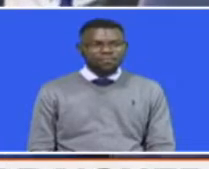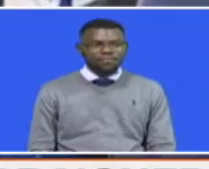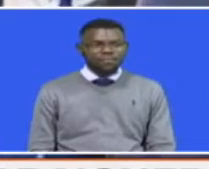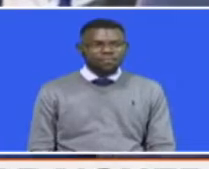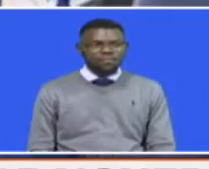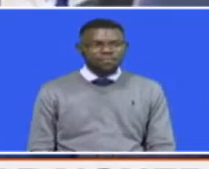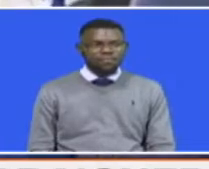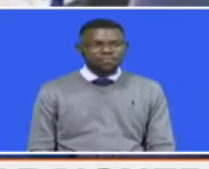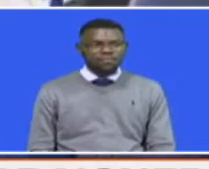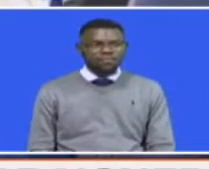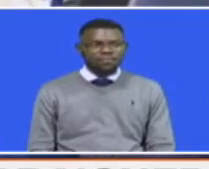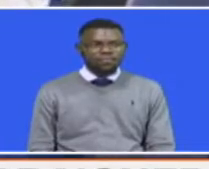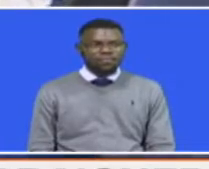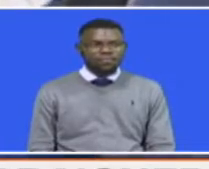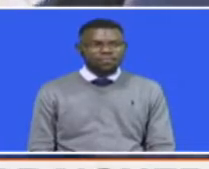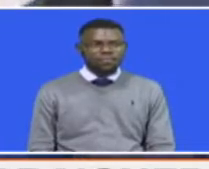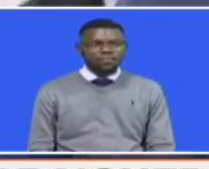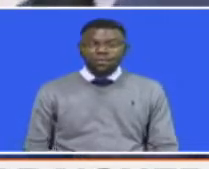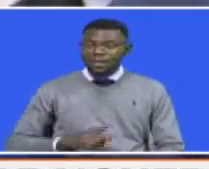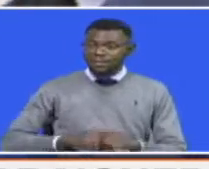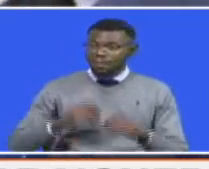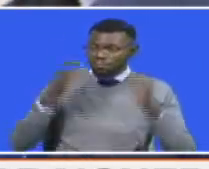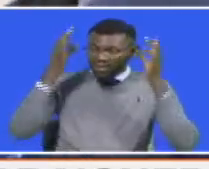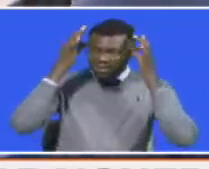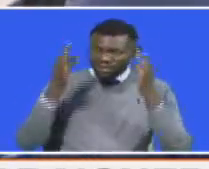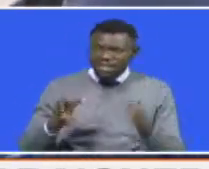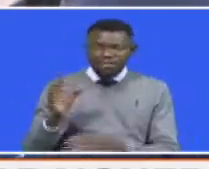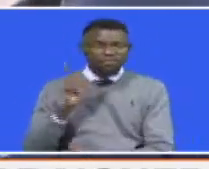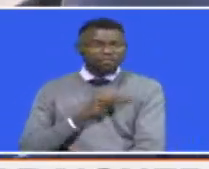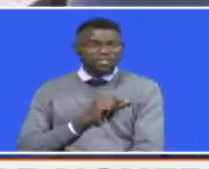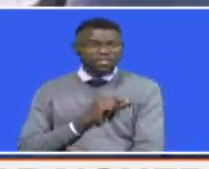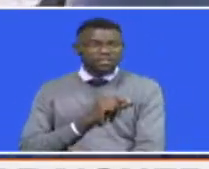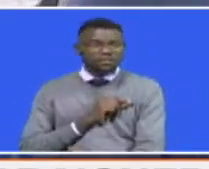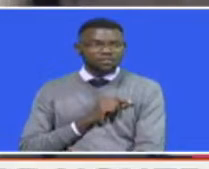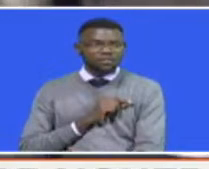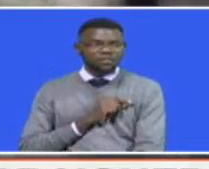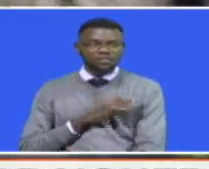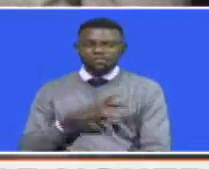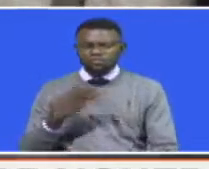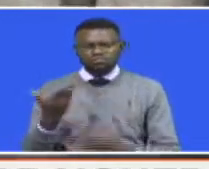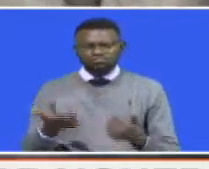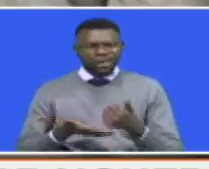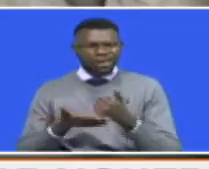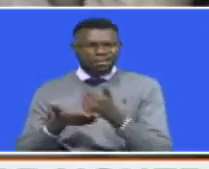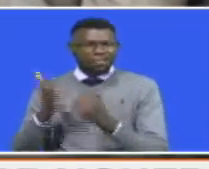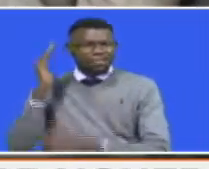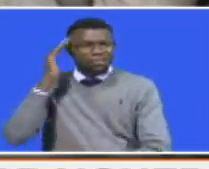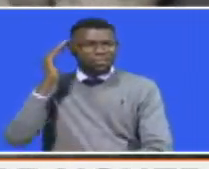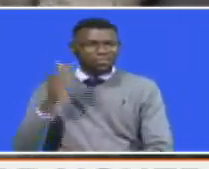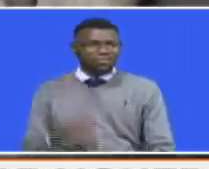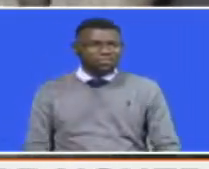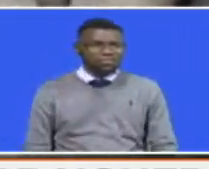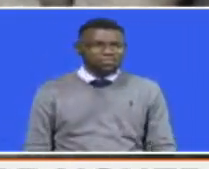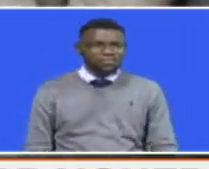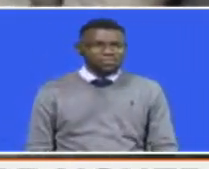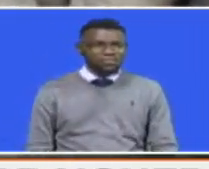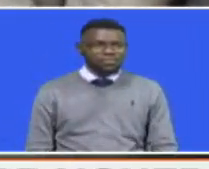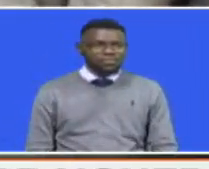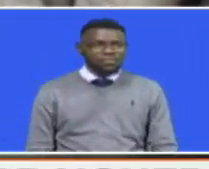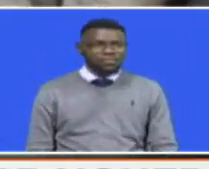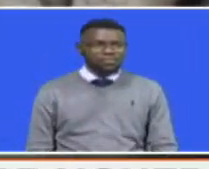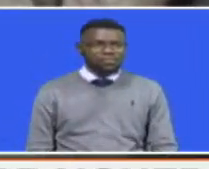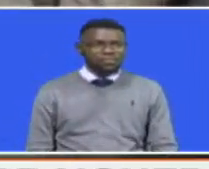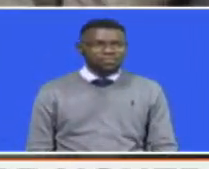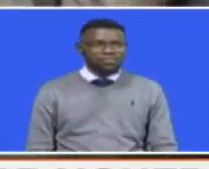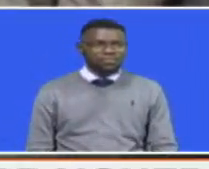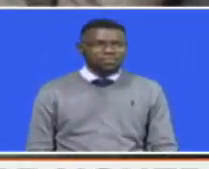so that he will deal with the ruling as it has been delivered. Either to be discharged or at